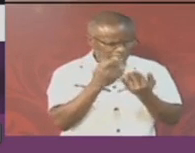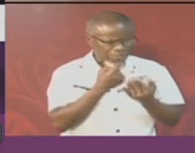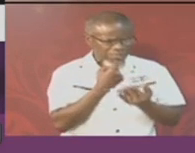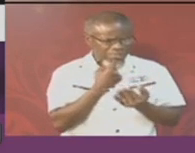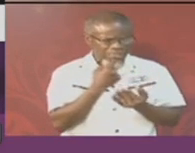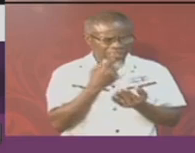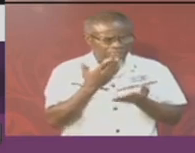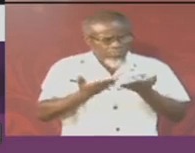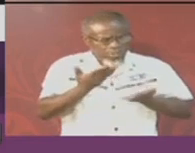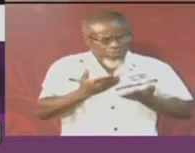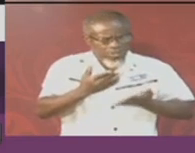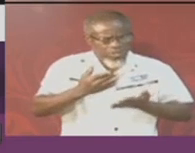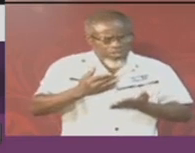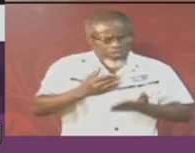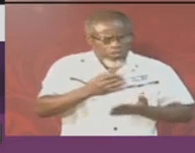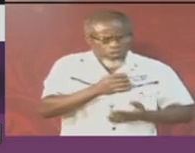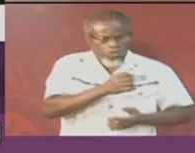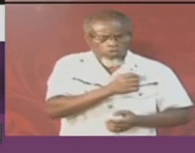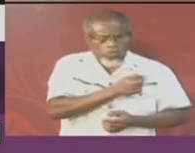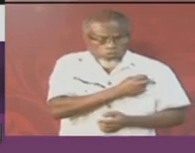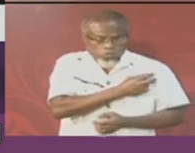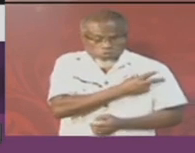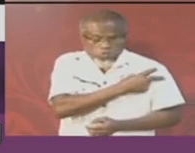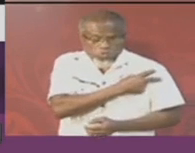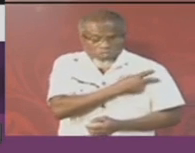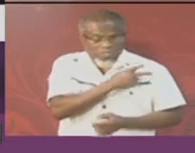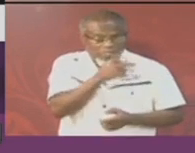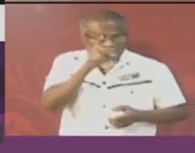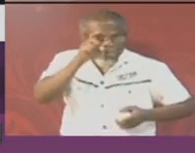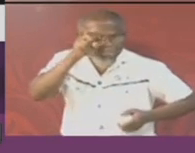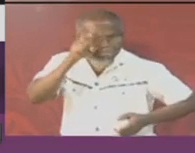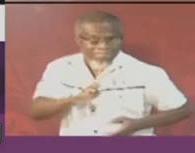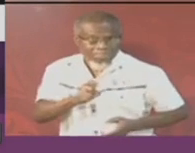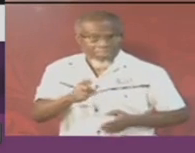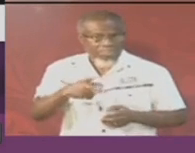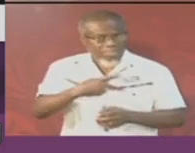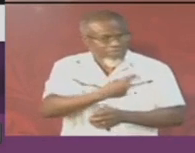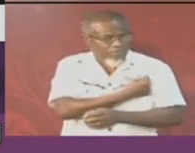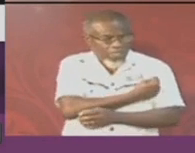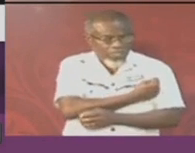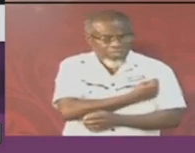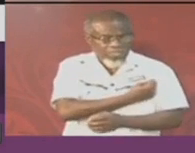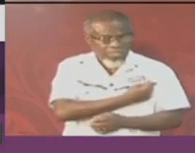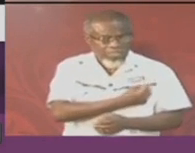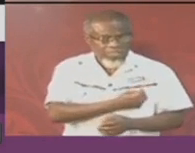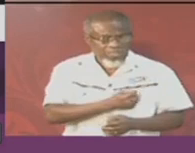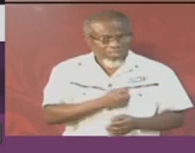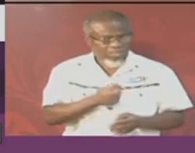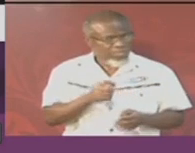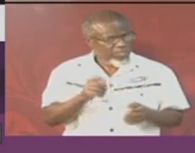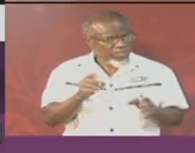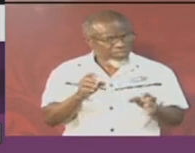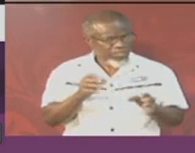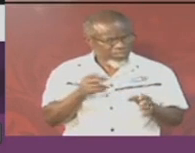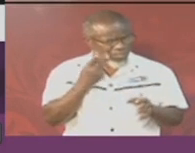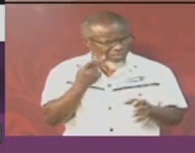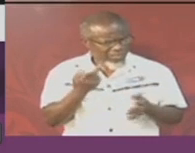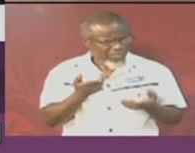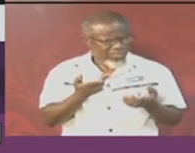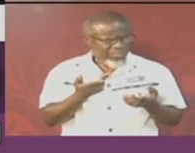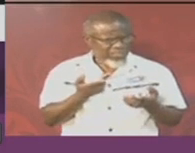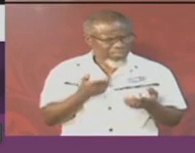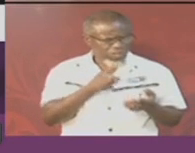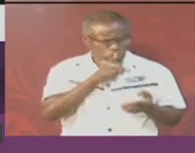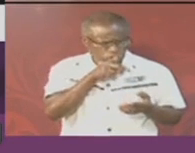that persons cannot be forced to take a vaccine. So I would just like some feedback on that issue from both ministers. And also to Minister Dayal,